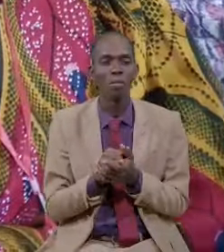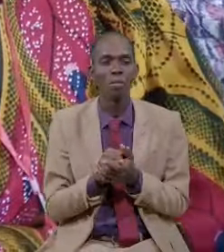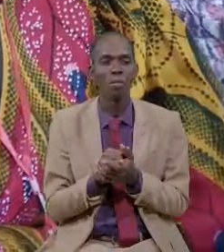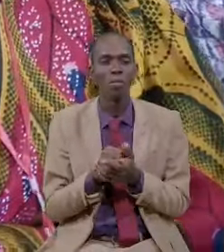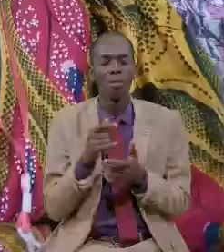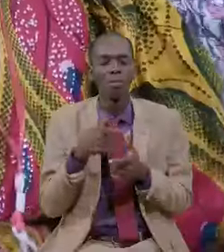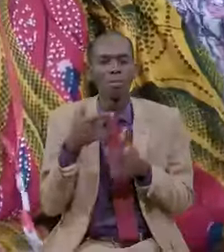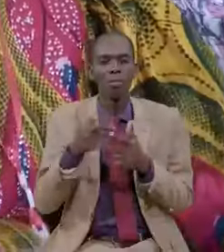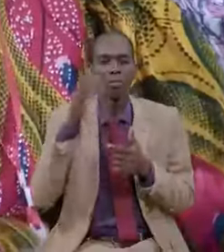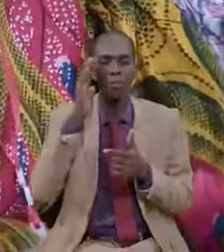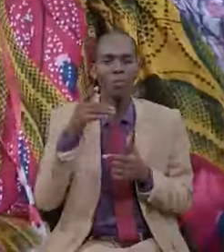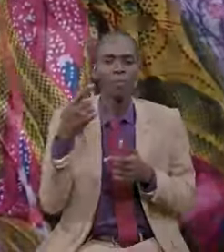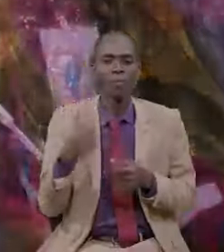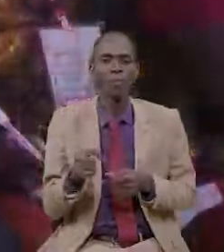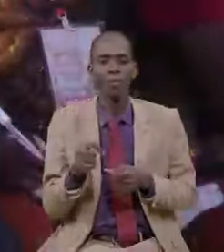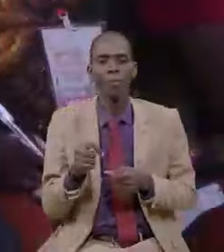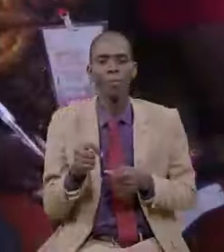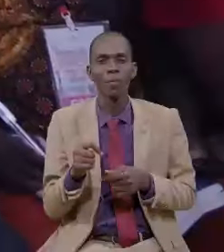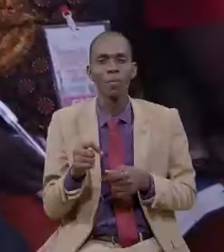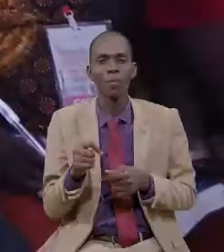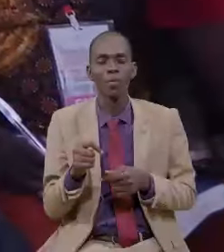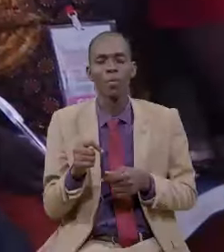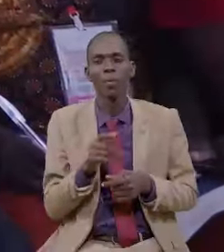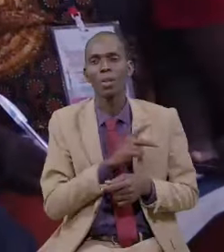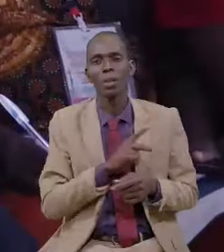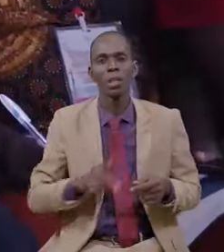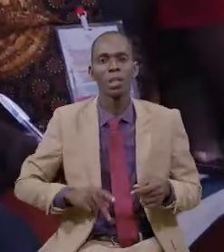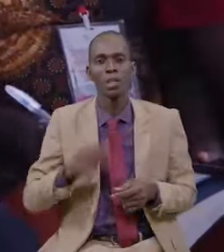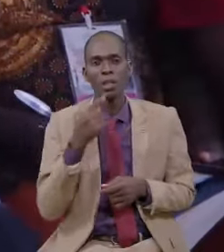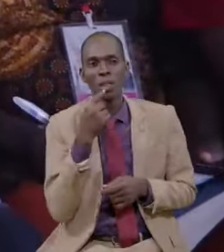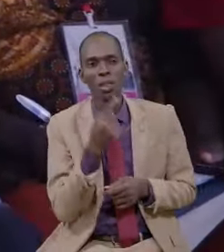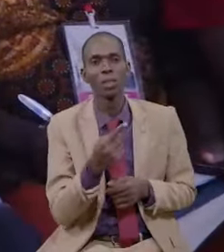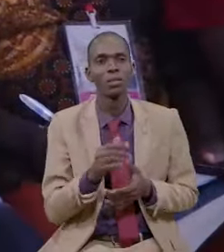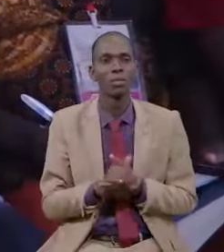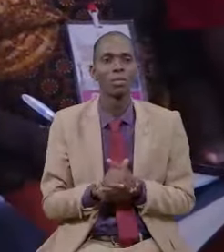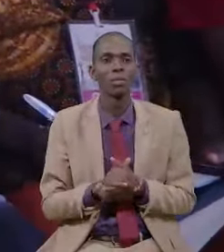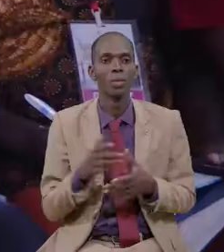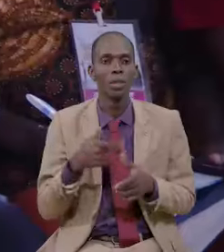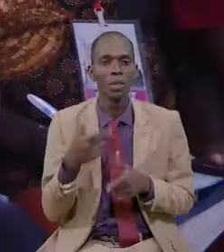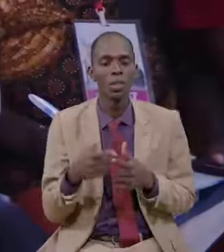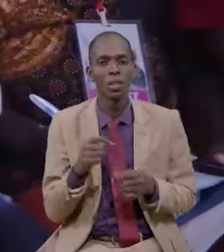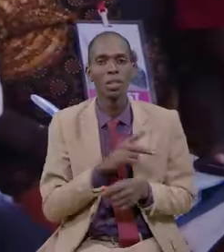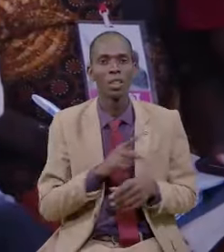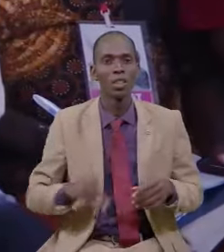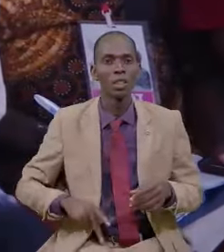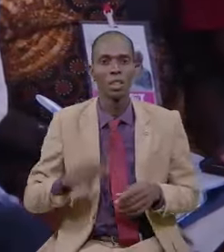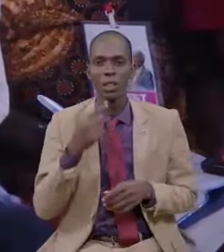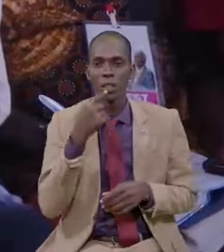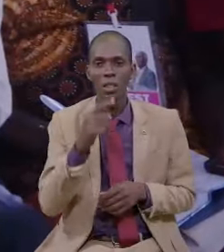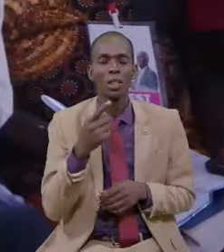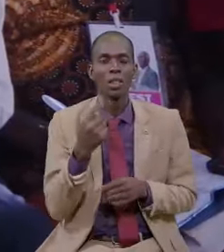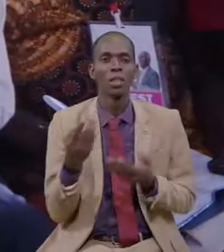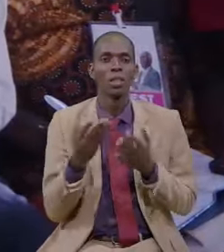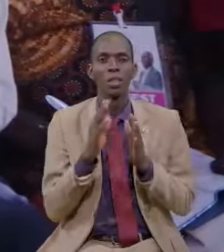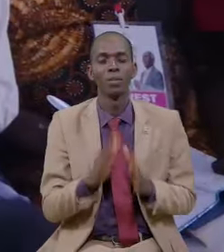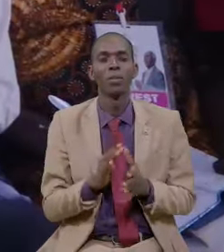king say, then said the king to the servants, that's